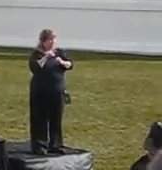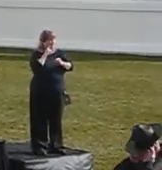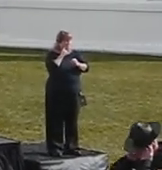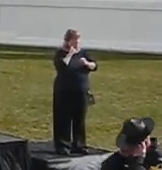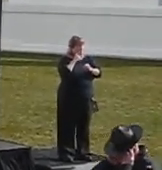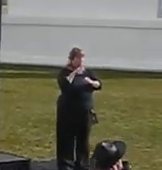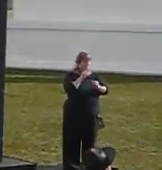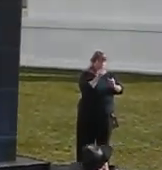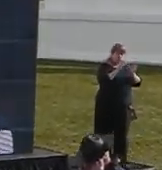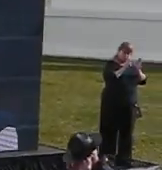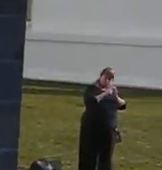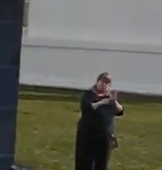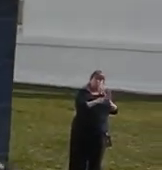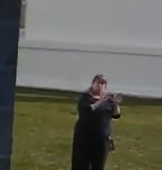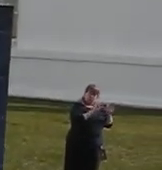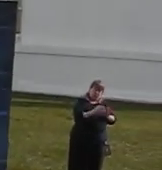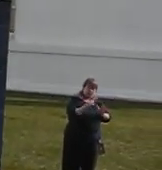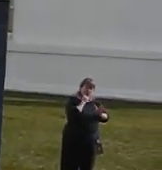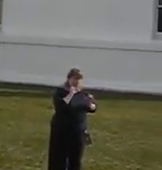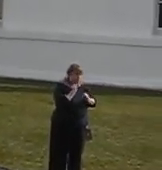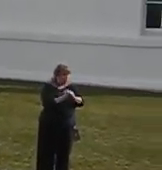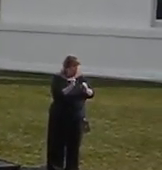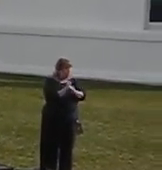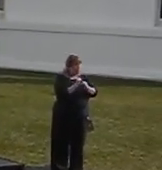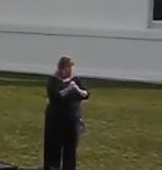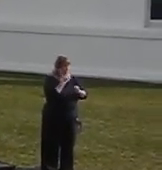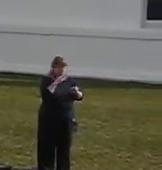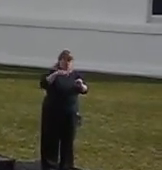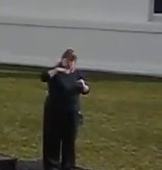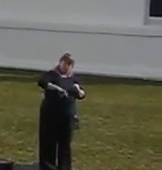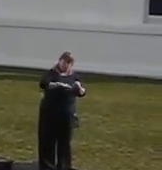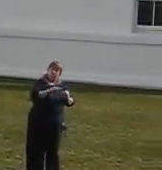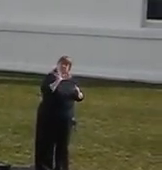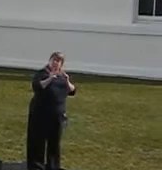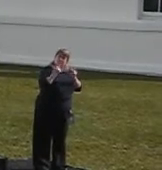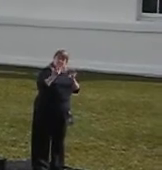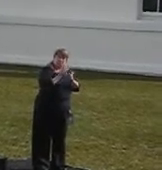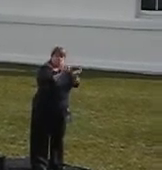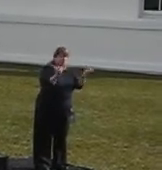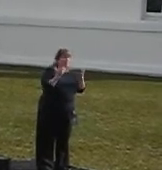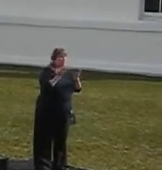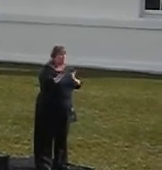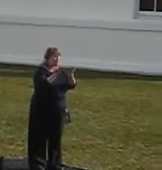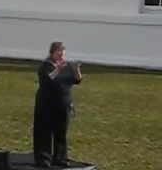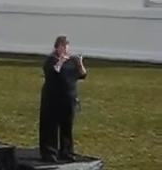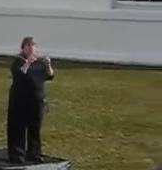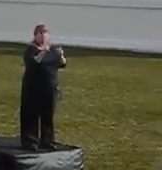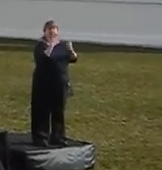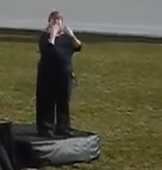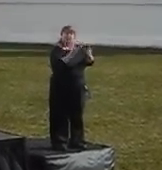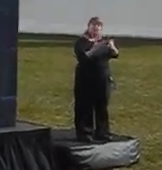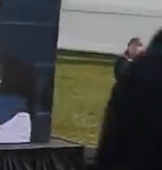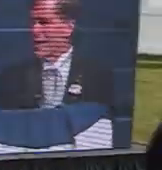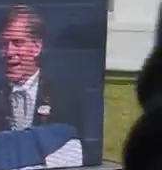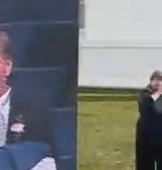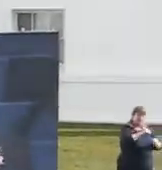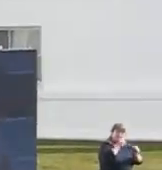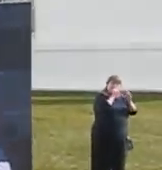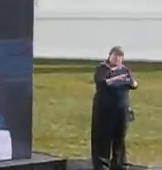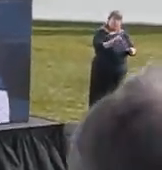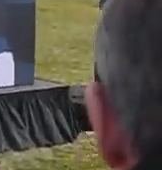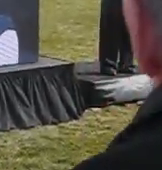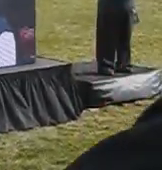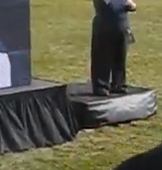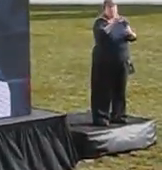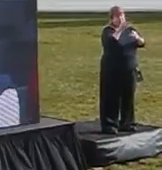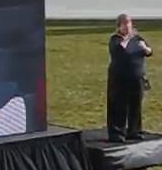right, and get to work for the good of the people of Virginia. Thank you. God bless Virginia, and God bless